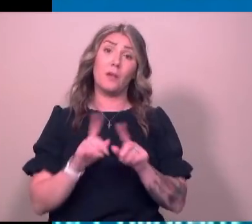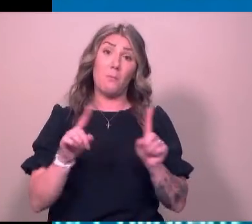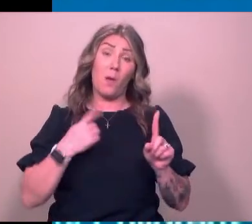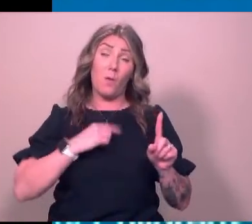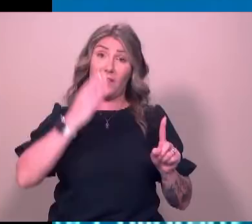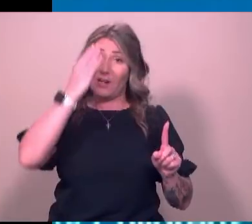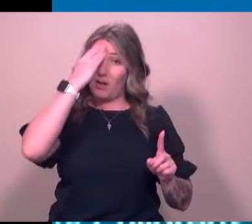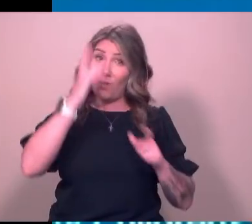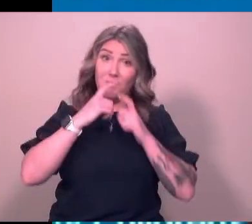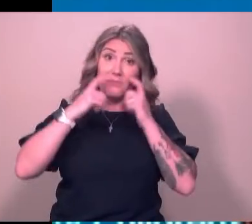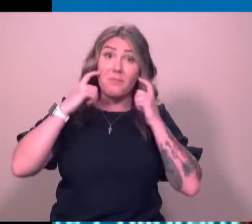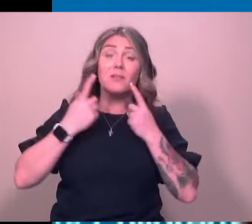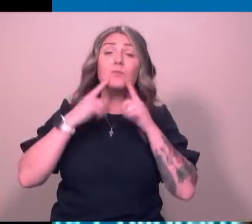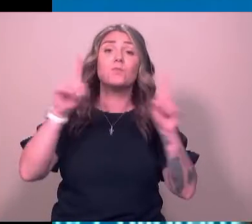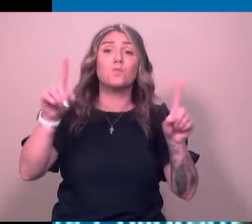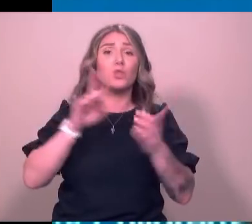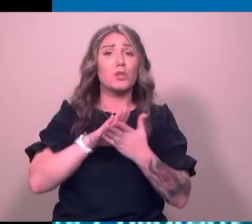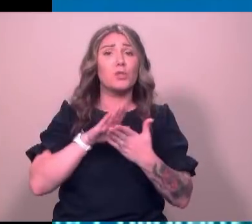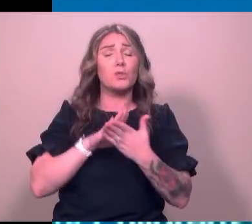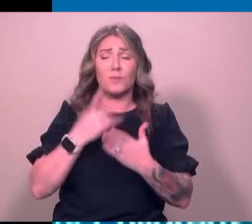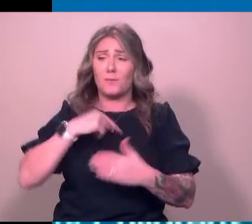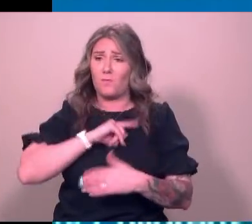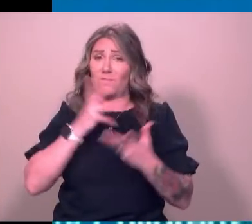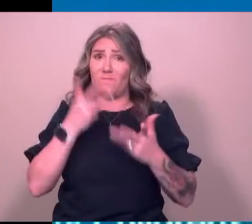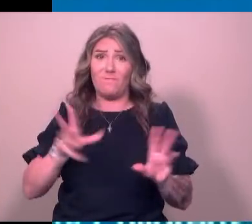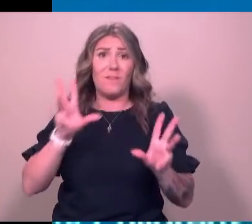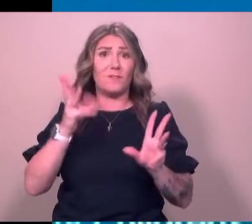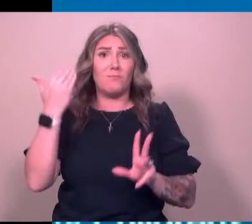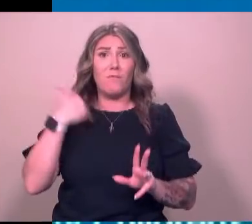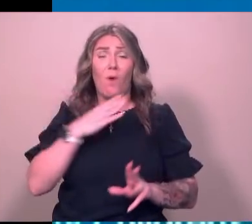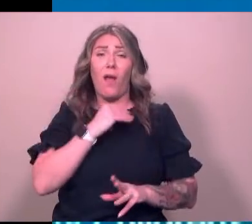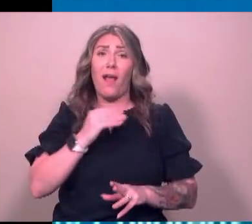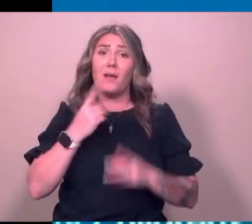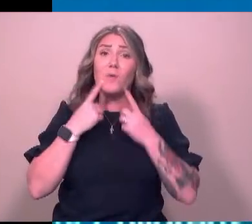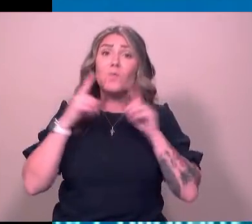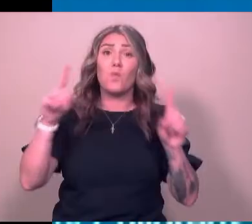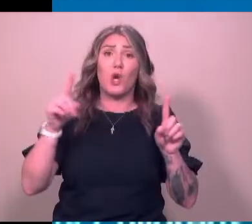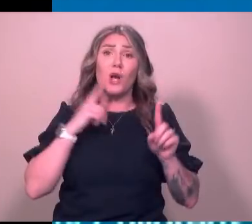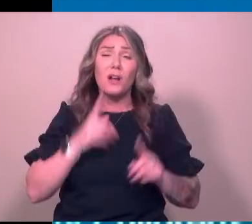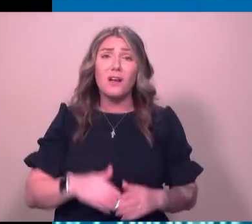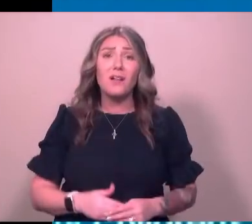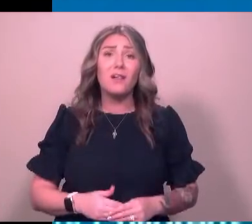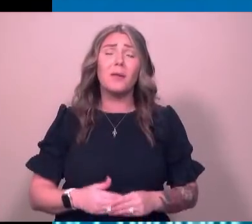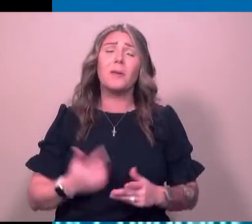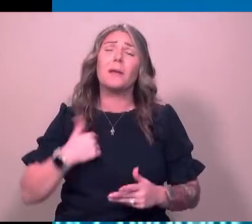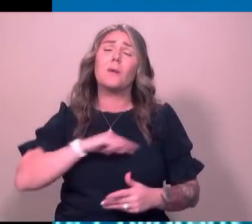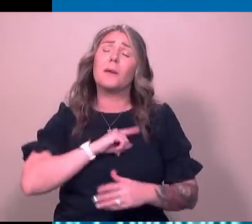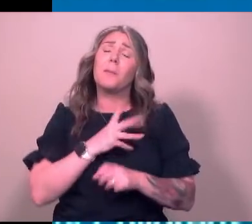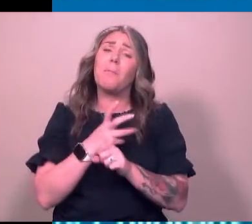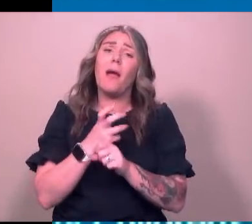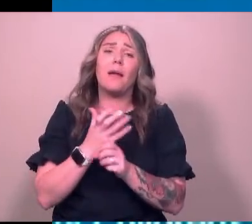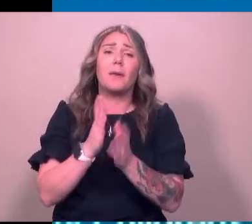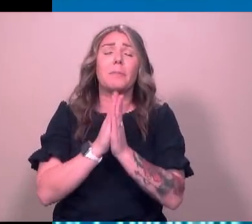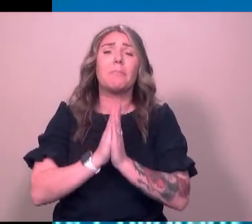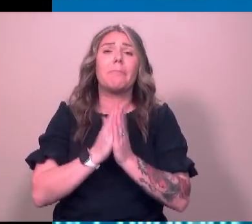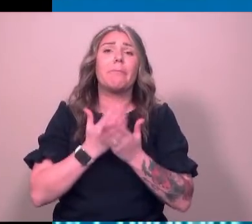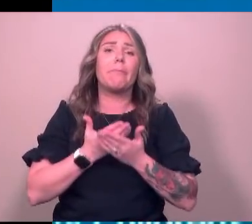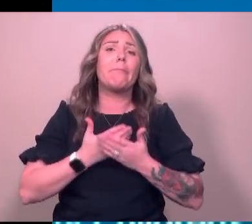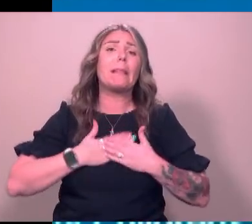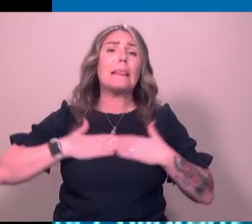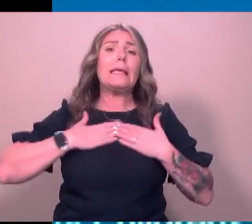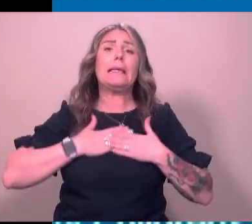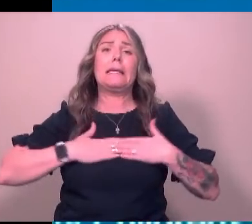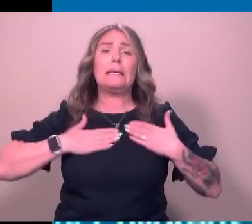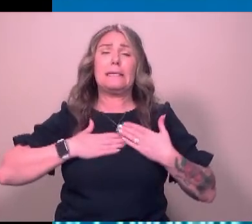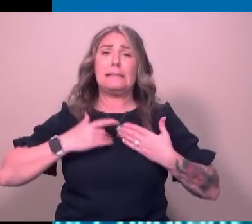masks work in schools. We've done this before, and we know that they work. And so we are putting the plea out to the schools to help us help you.